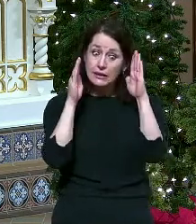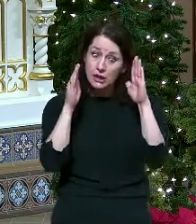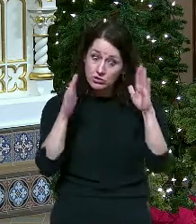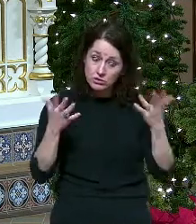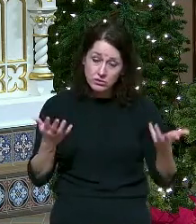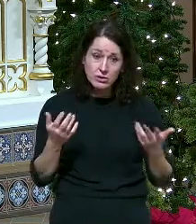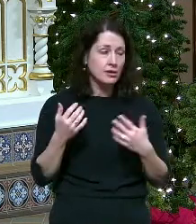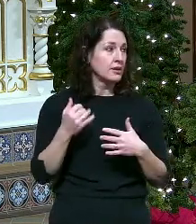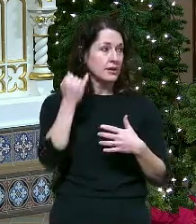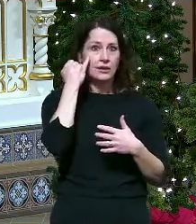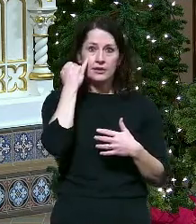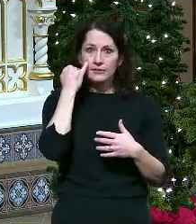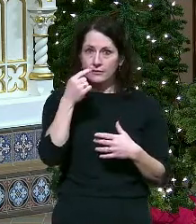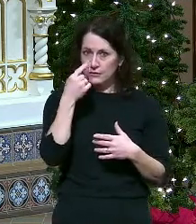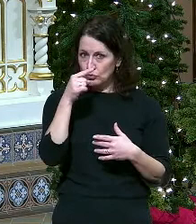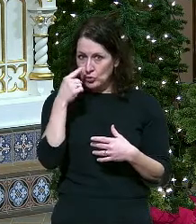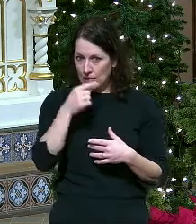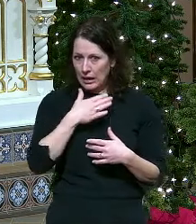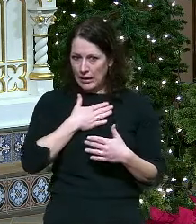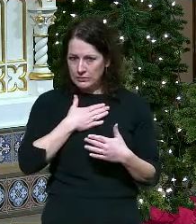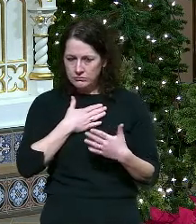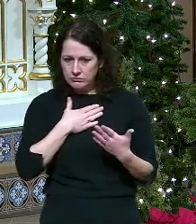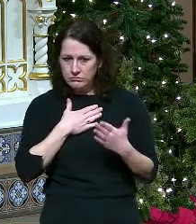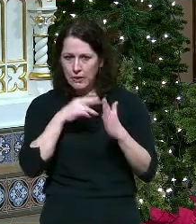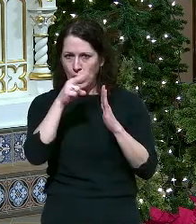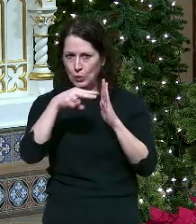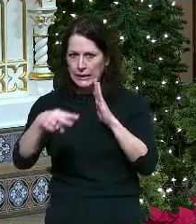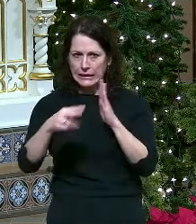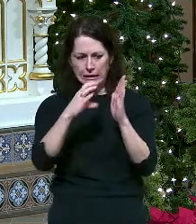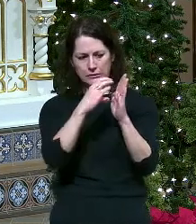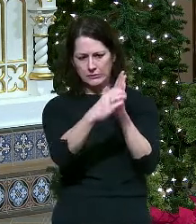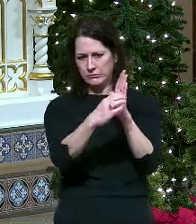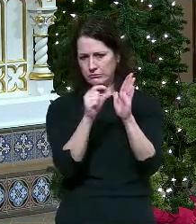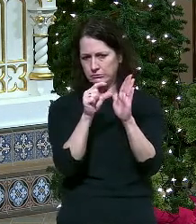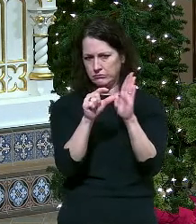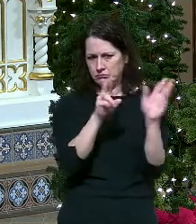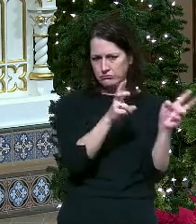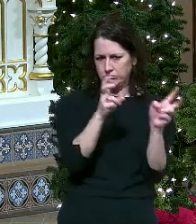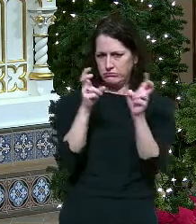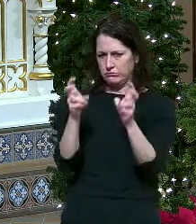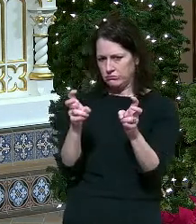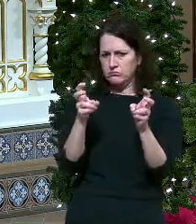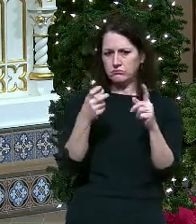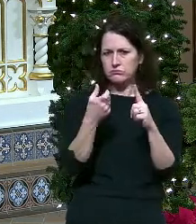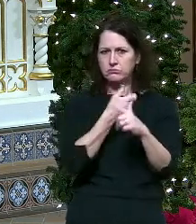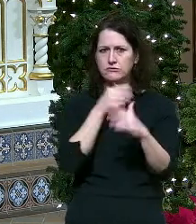If you would please allow me to read to you just a little bit.